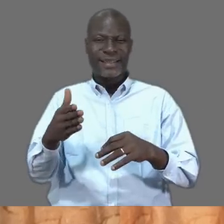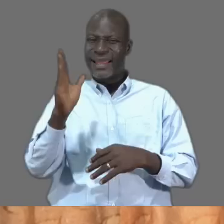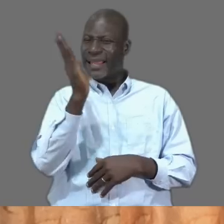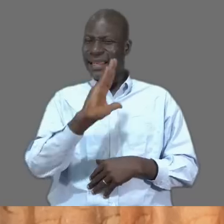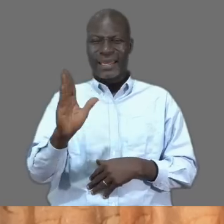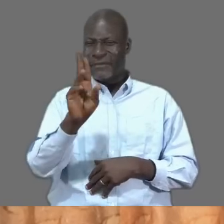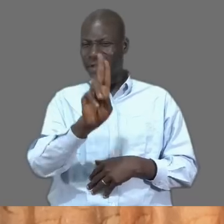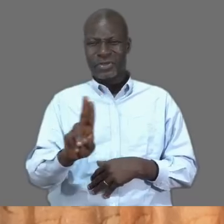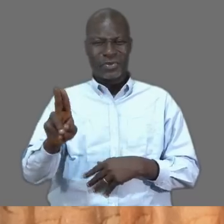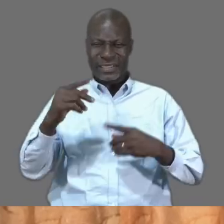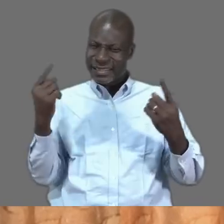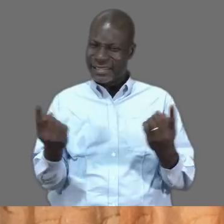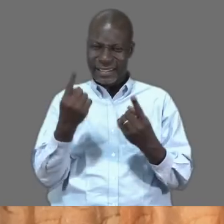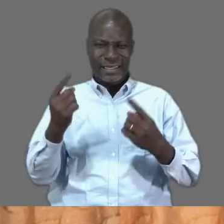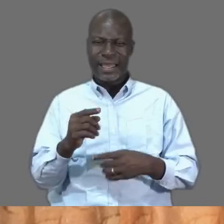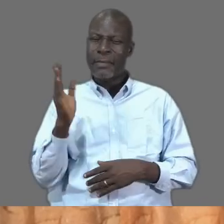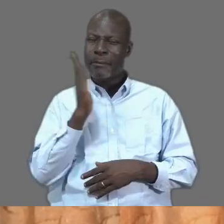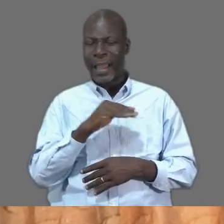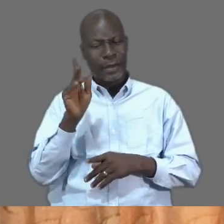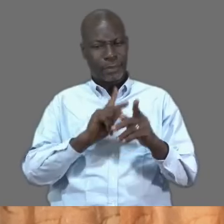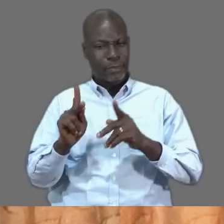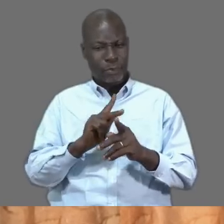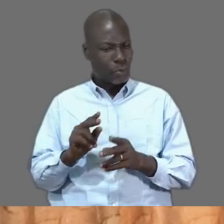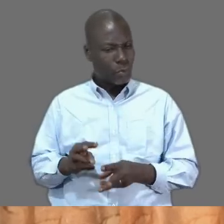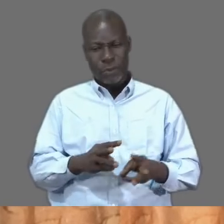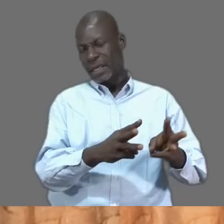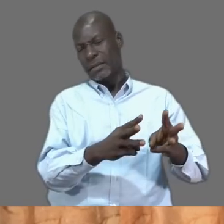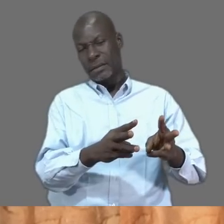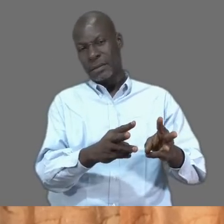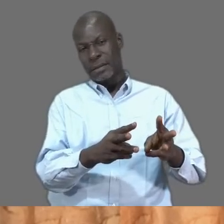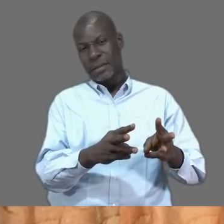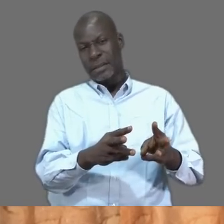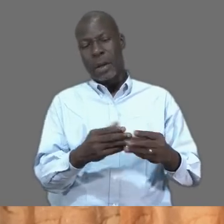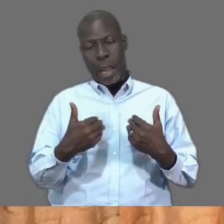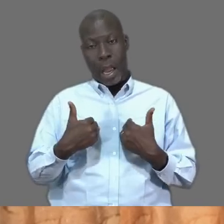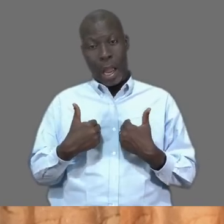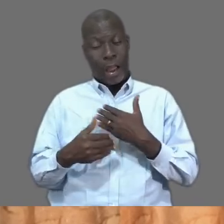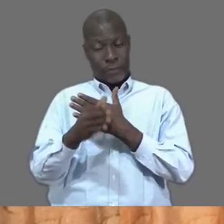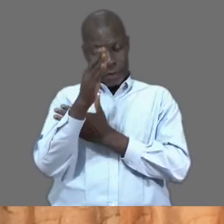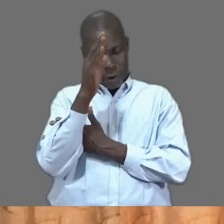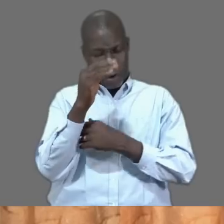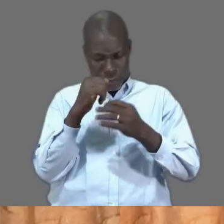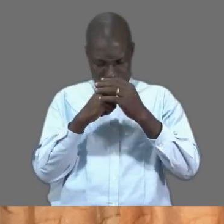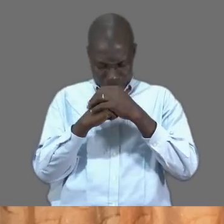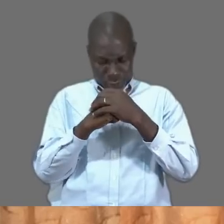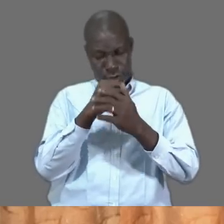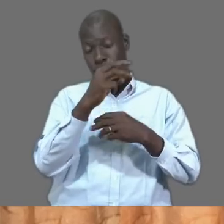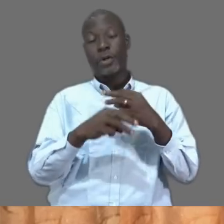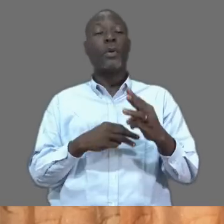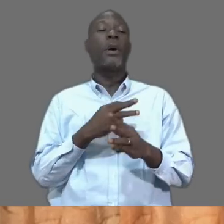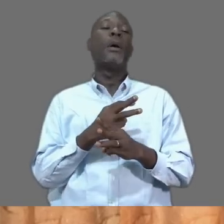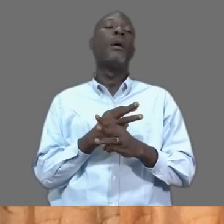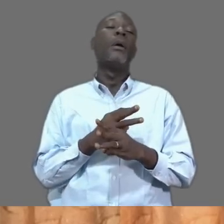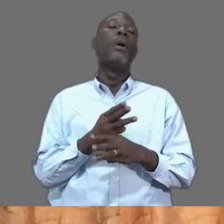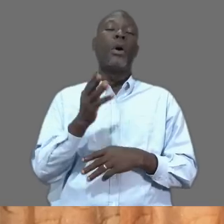a bonnet for some and you're not quite. Or therefore, and you're winning a sum and you're sorry, I'm sorry, we are so.